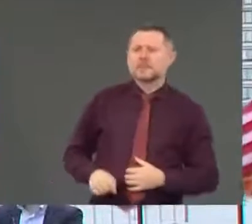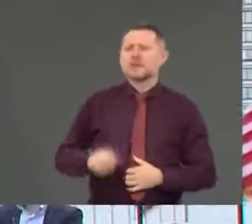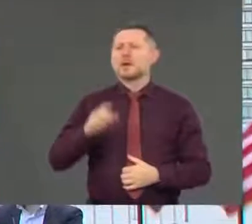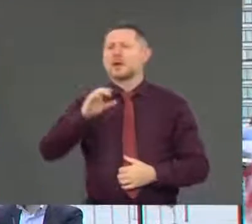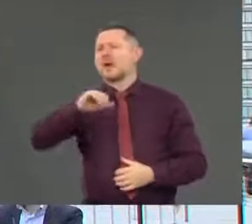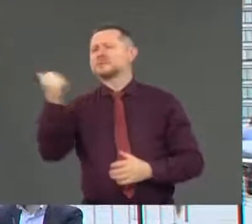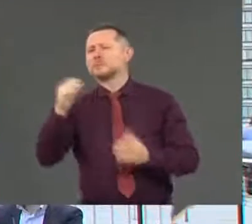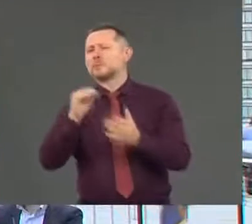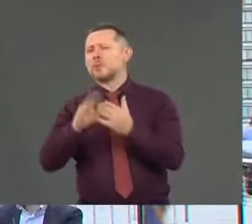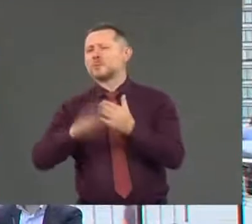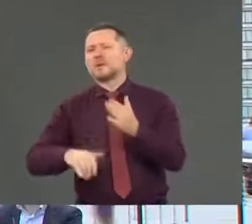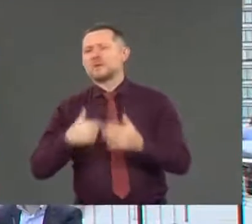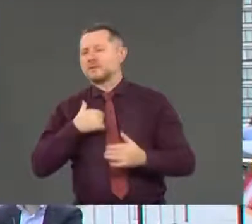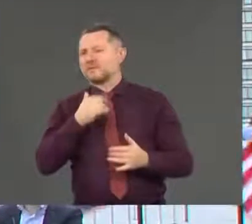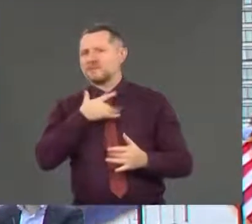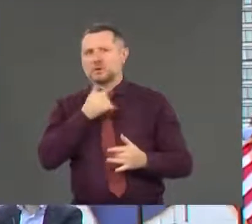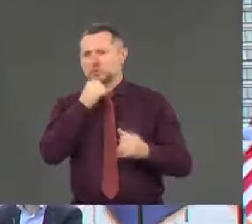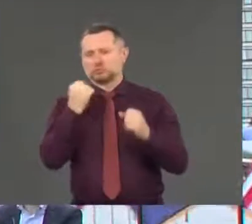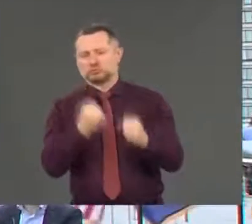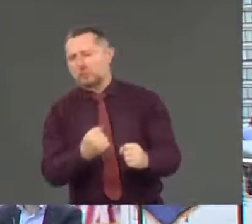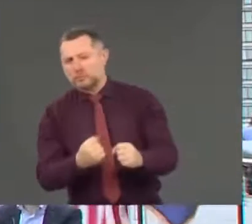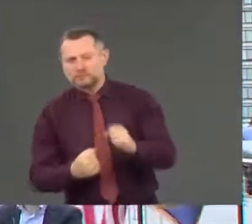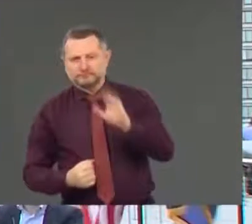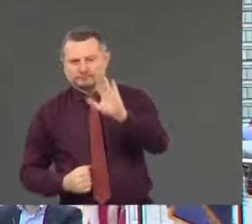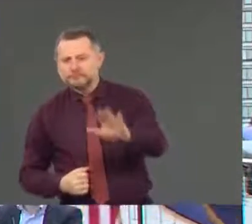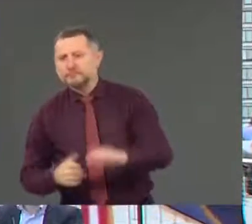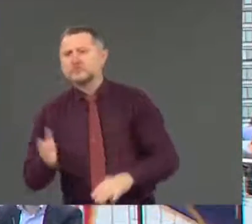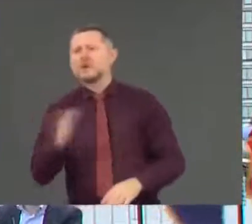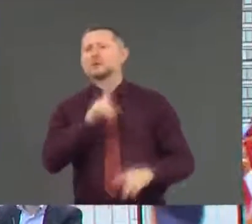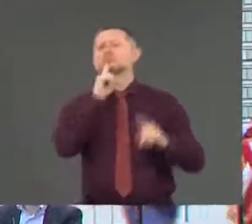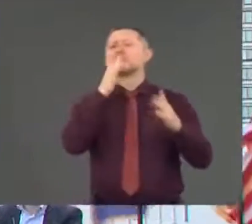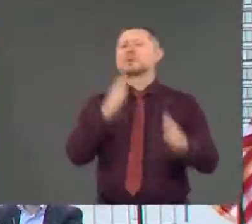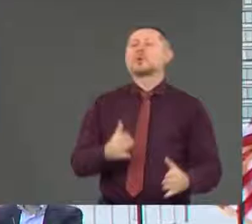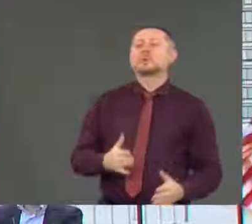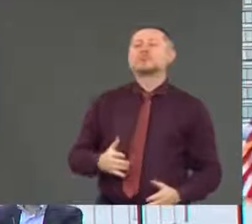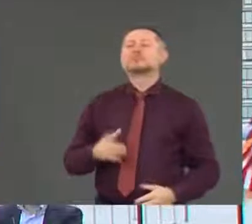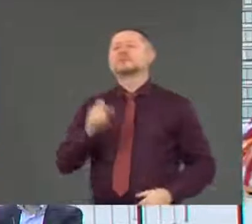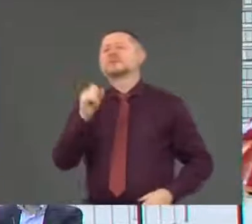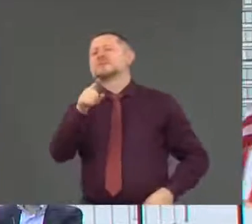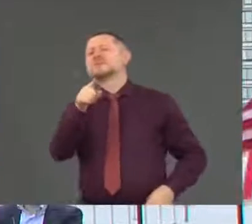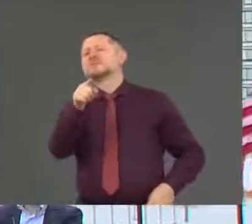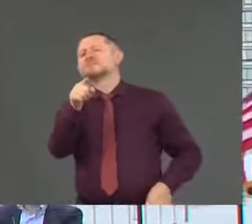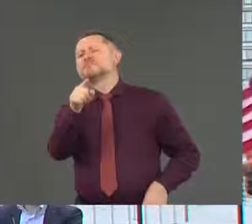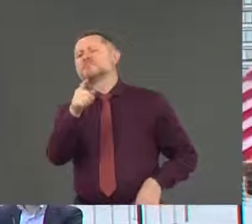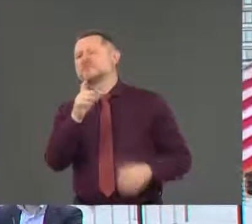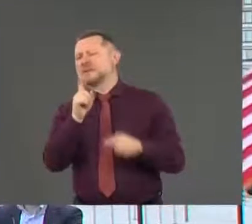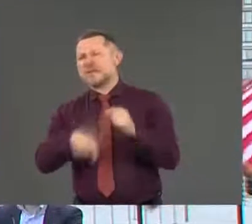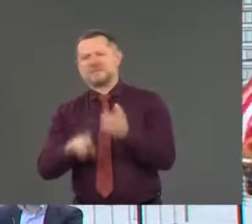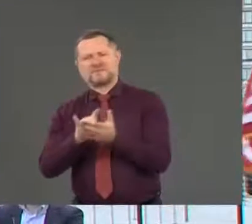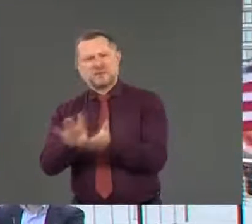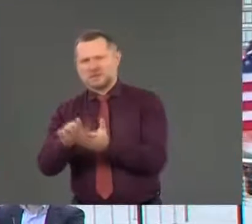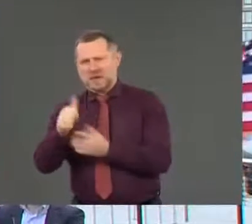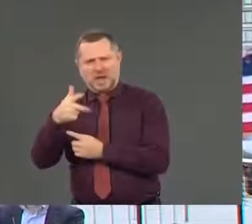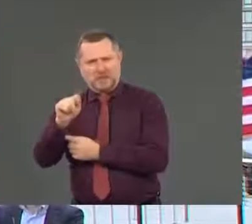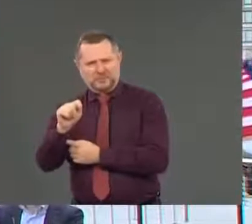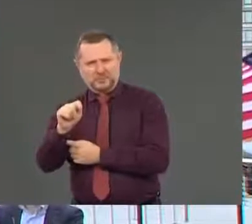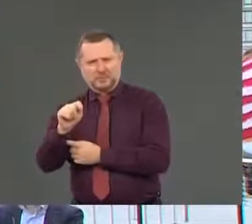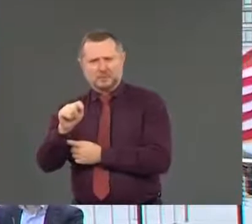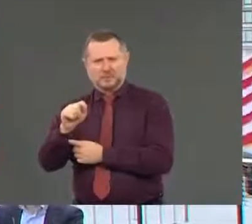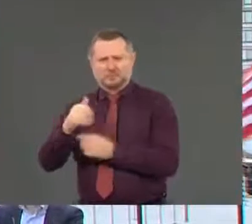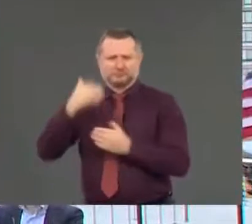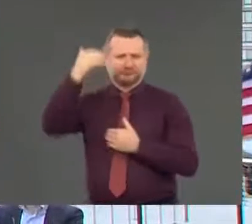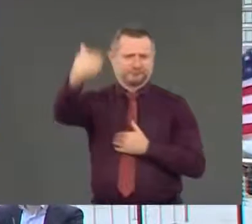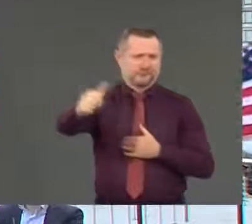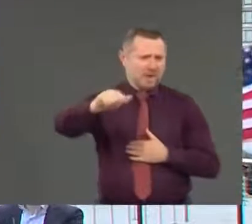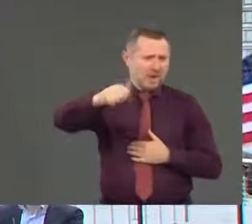strong feelings on the matter. On evictions, I know it was extended into August, but there were a few extra lines that were in this new one about